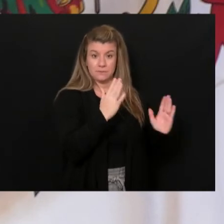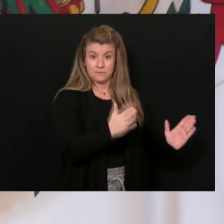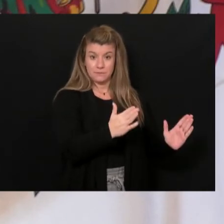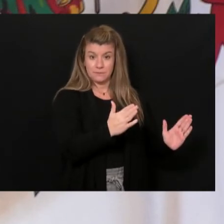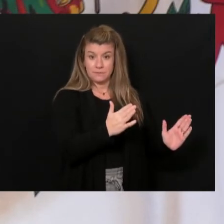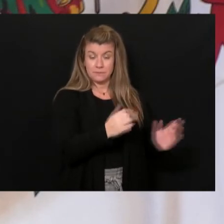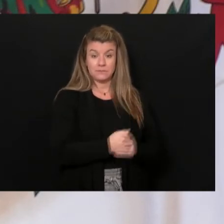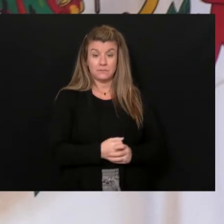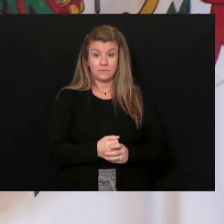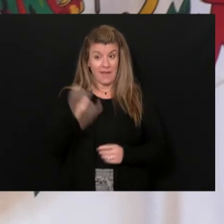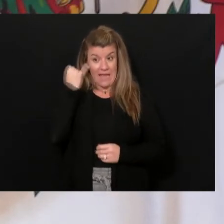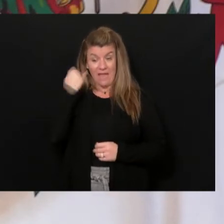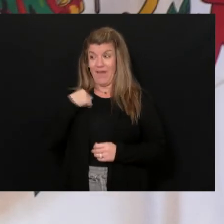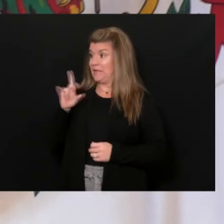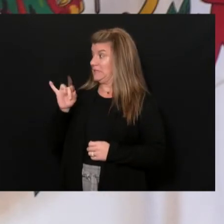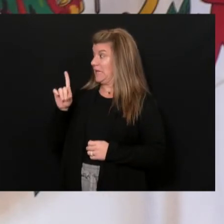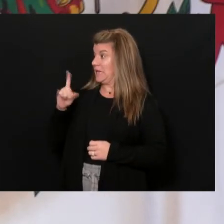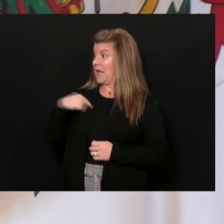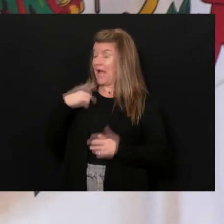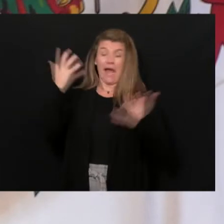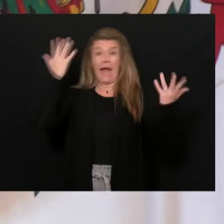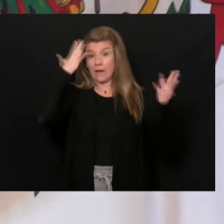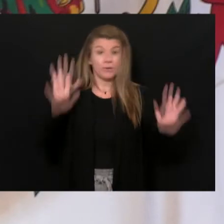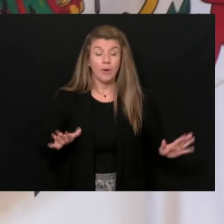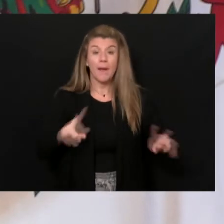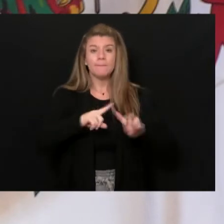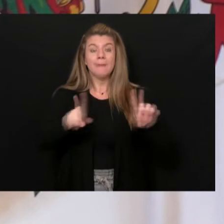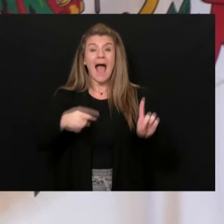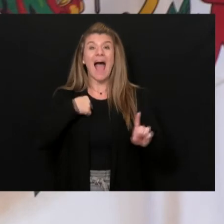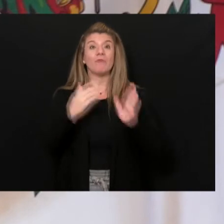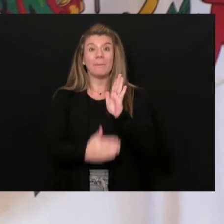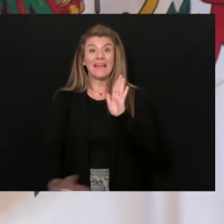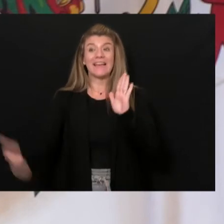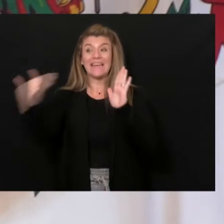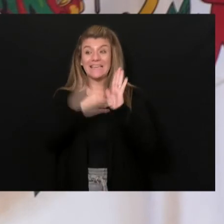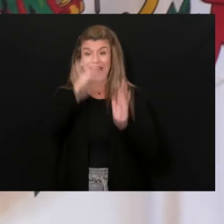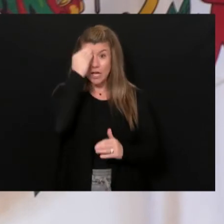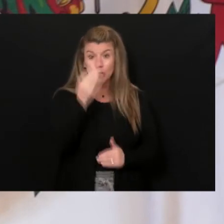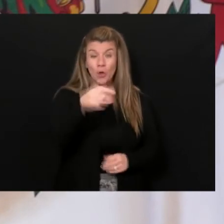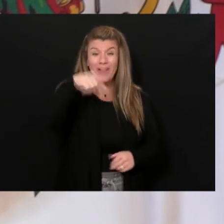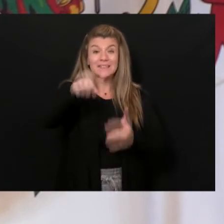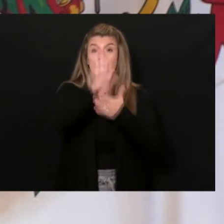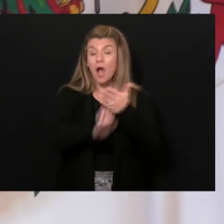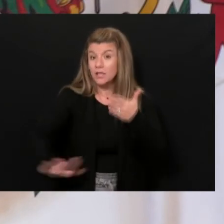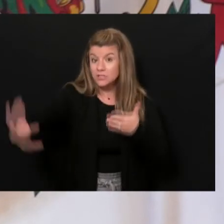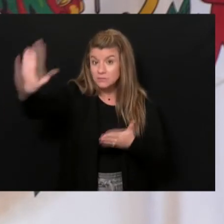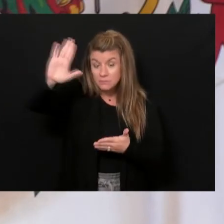I'm losing my mind. But I have repeatedly said this is colleges,